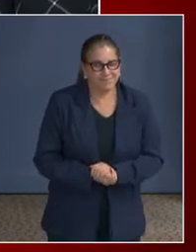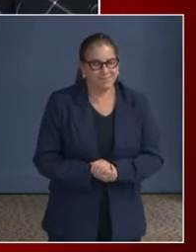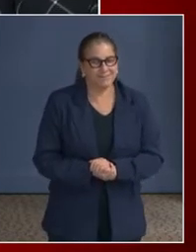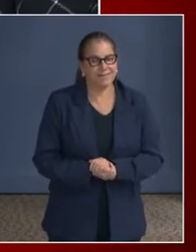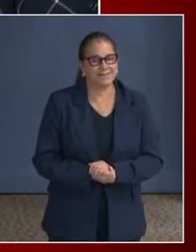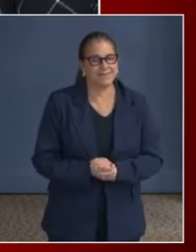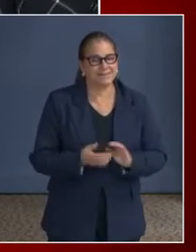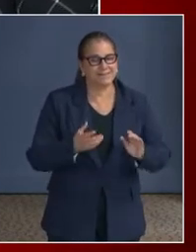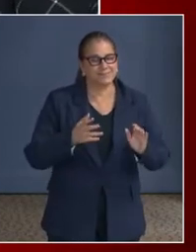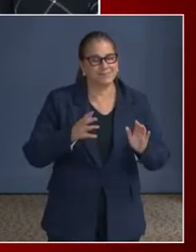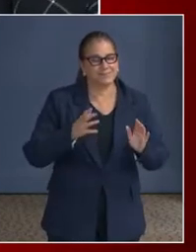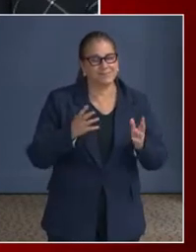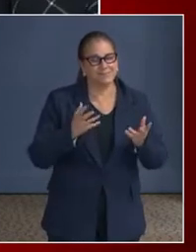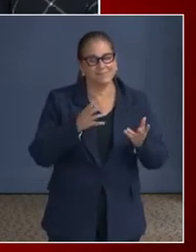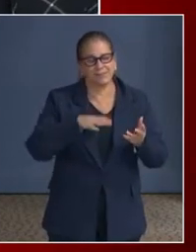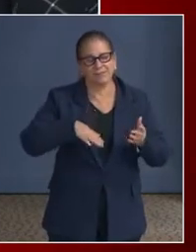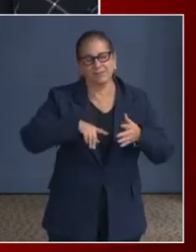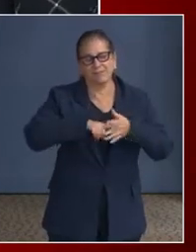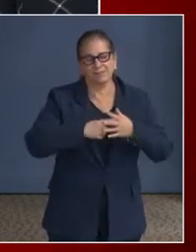you're seeing being reported.